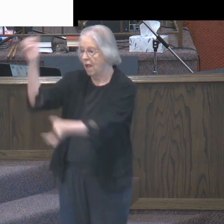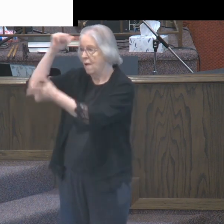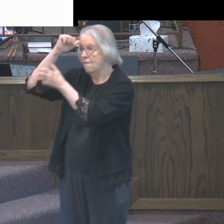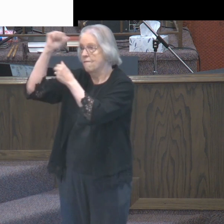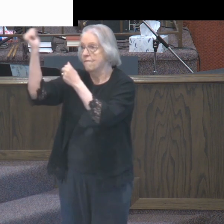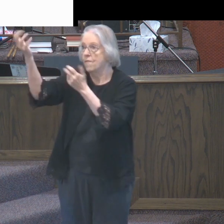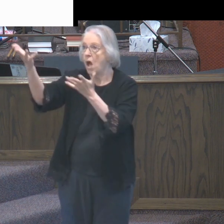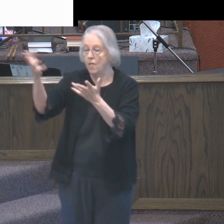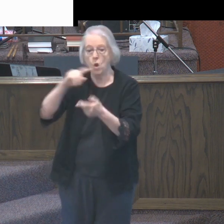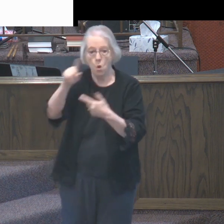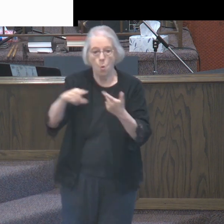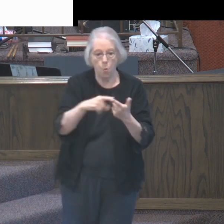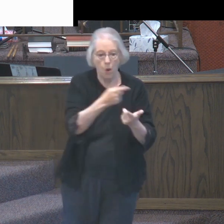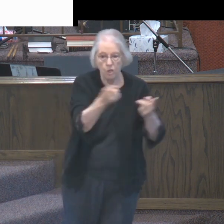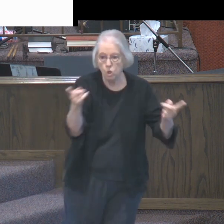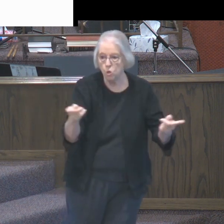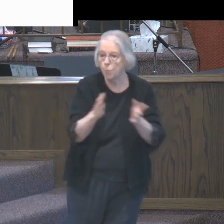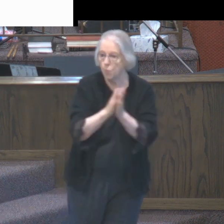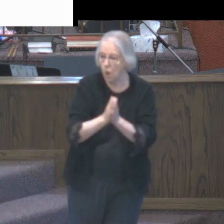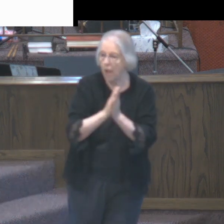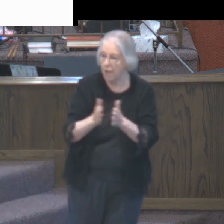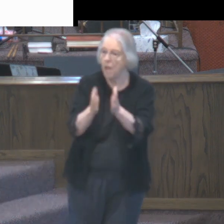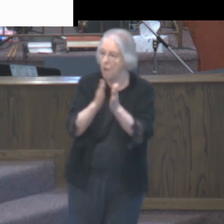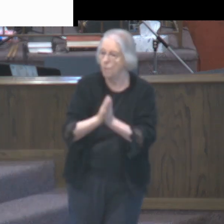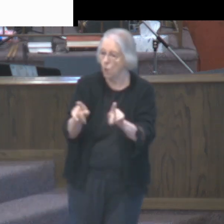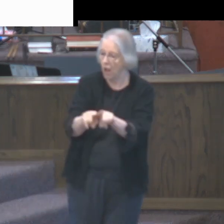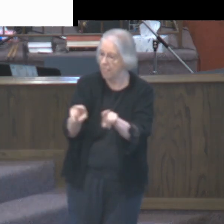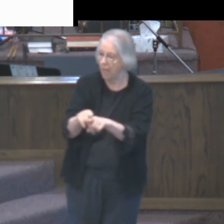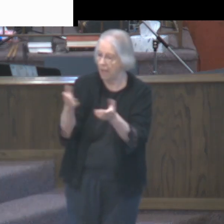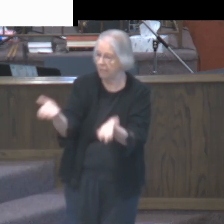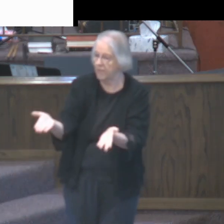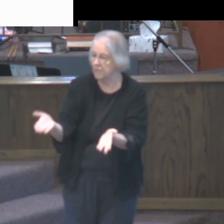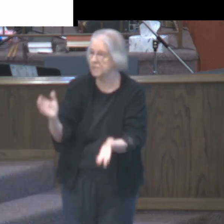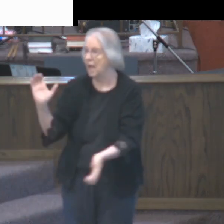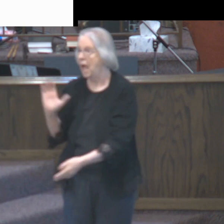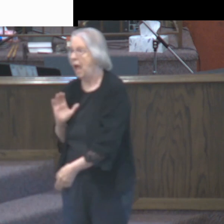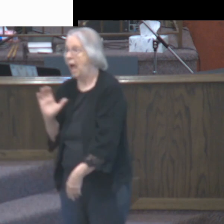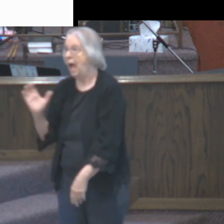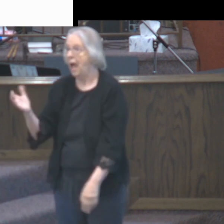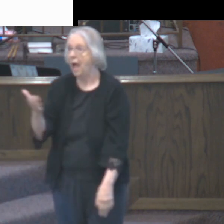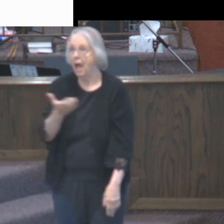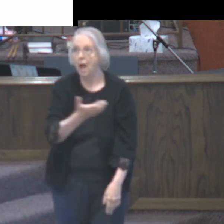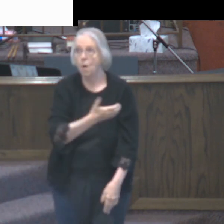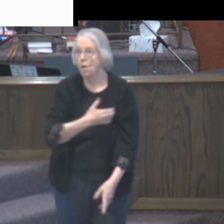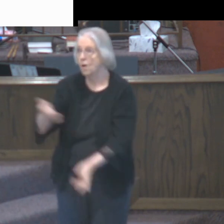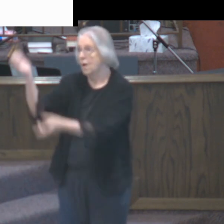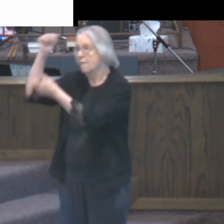says, pray this way, our Father. Why does he want you to pray this way? Go back to verse